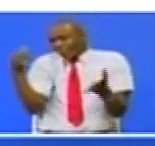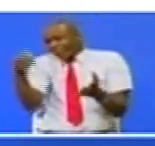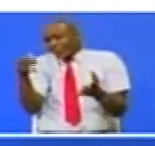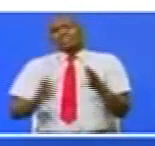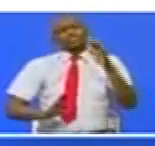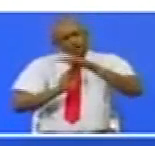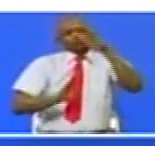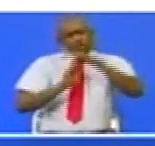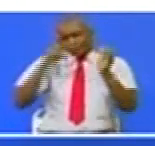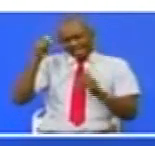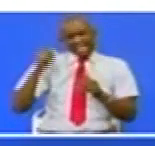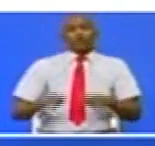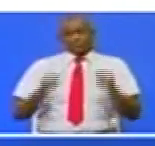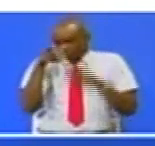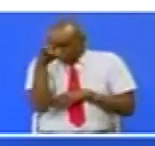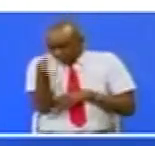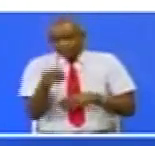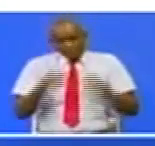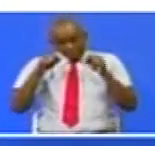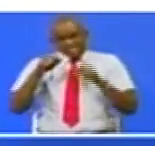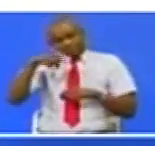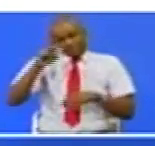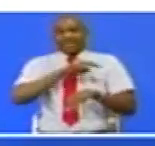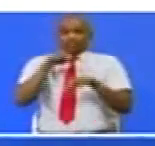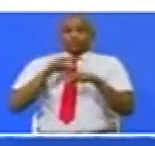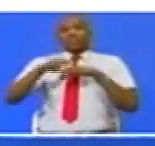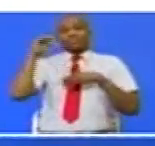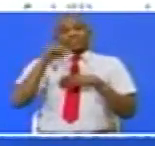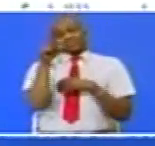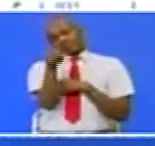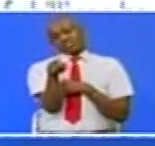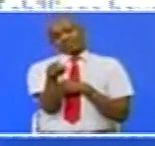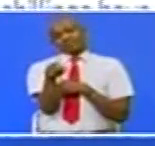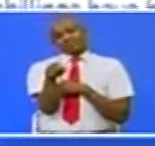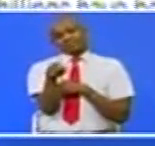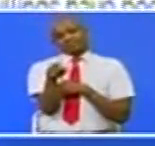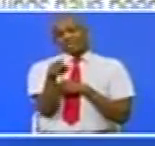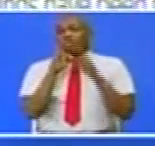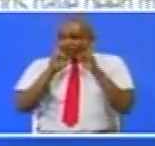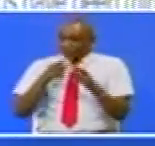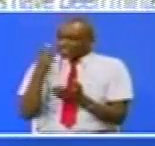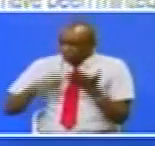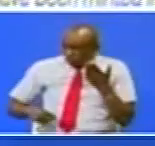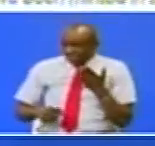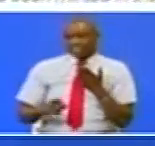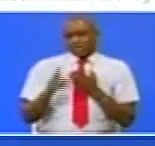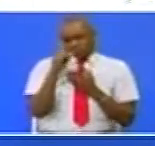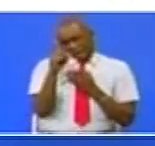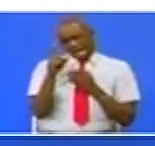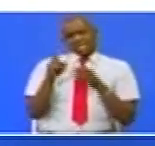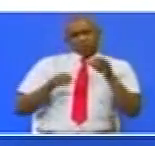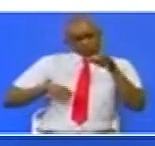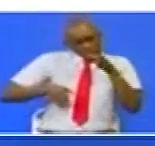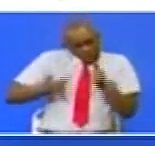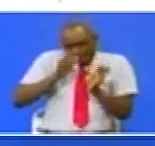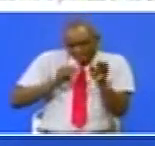top NEC officials is responsible for national examination leaks. The report captures well-choreographed schemes